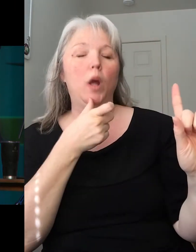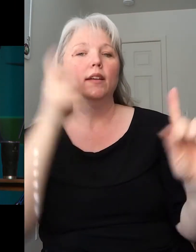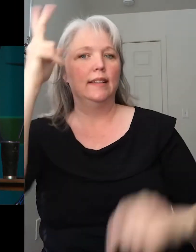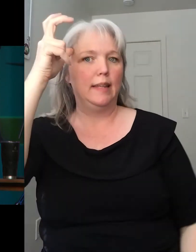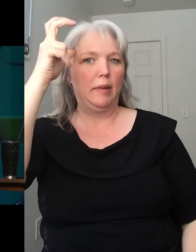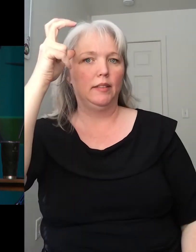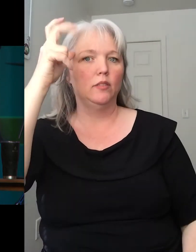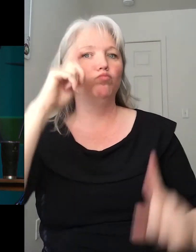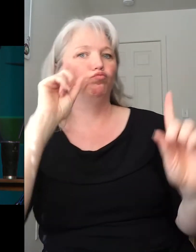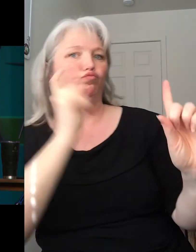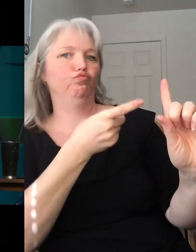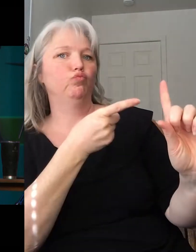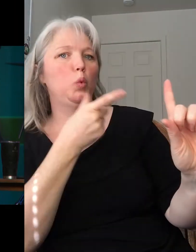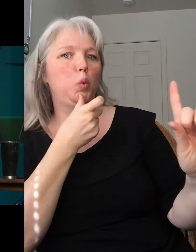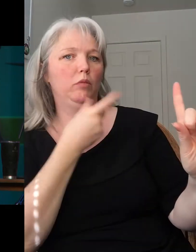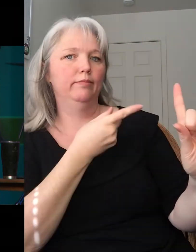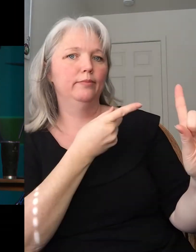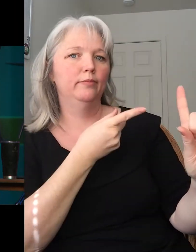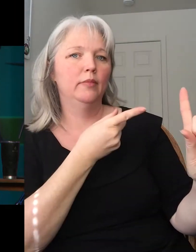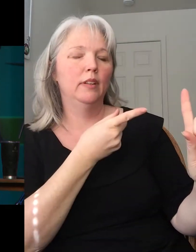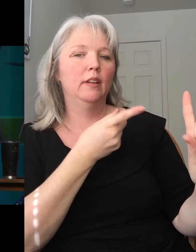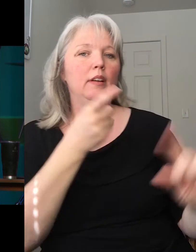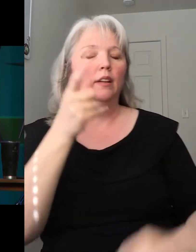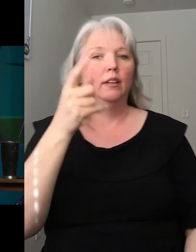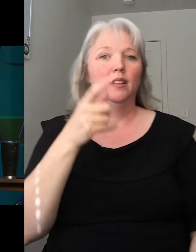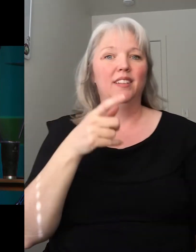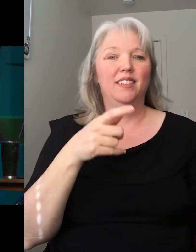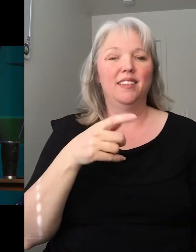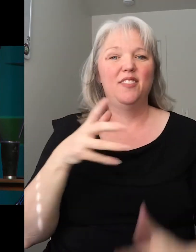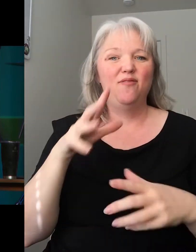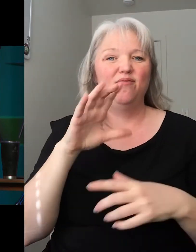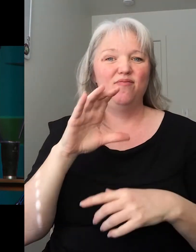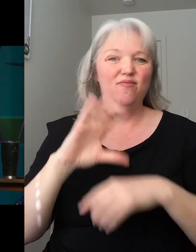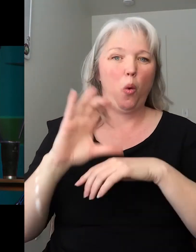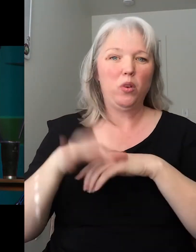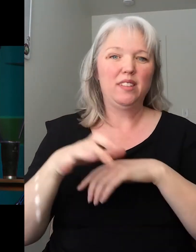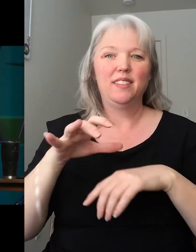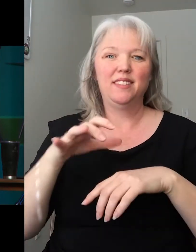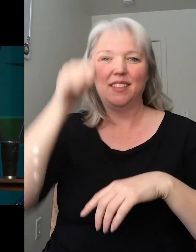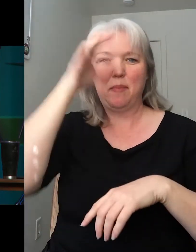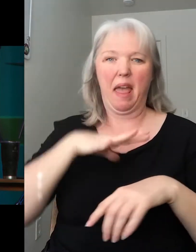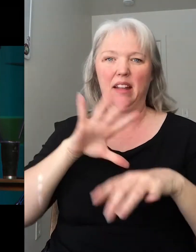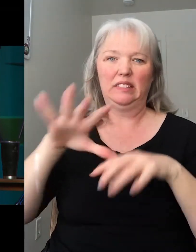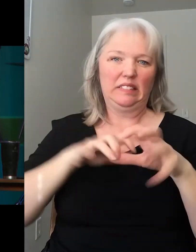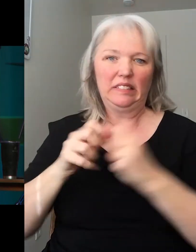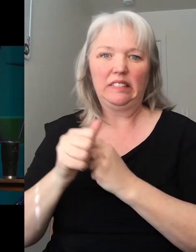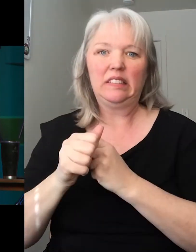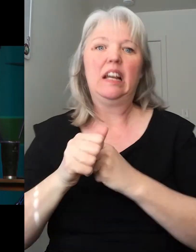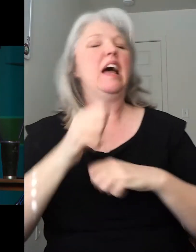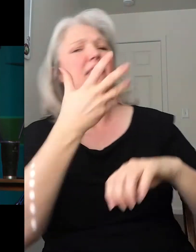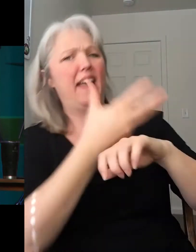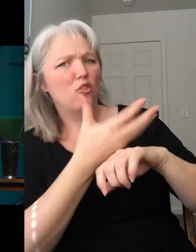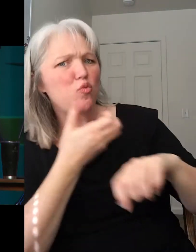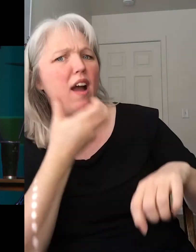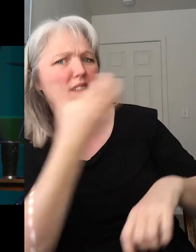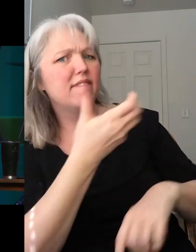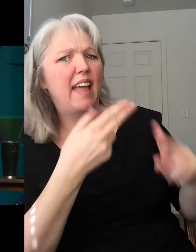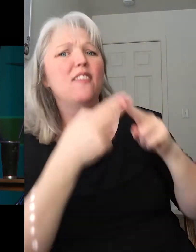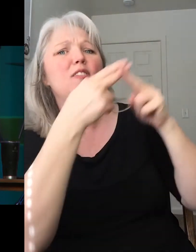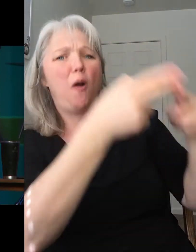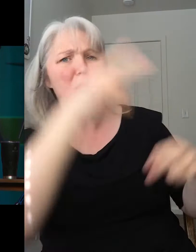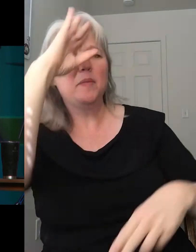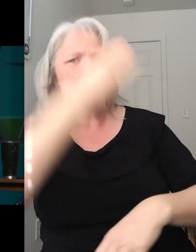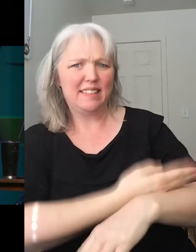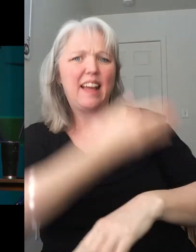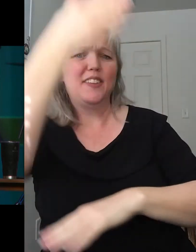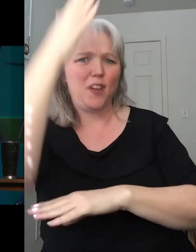demons. He's recognized by the forces that are taking this man down, and they cry out to him and call him the Son of God.